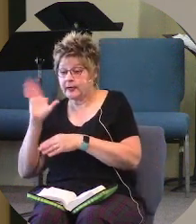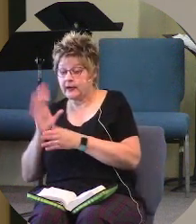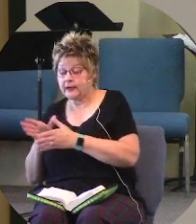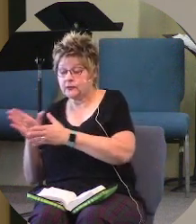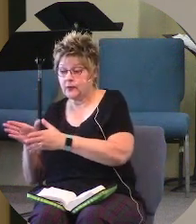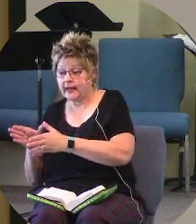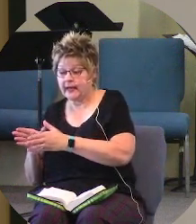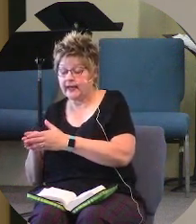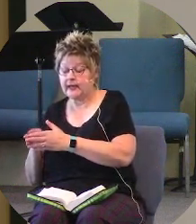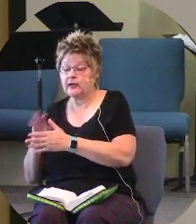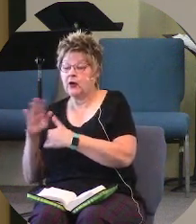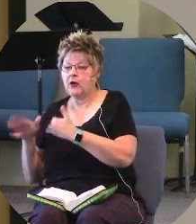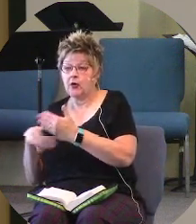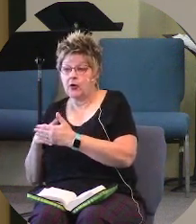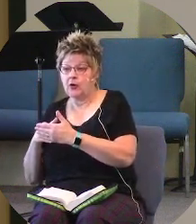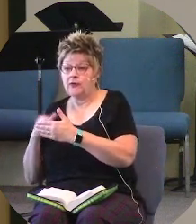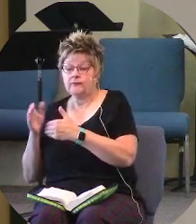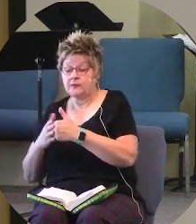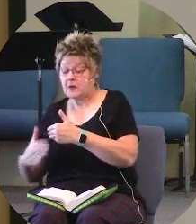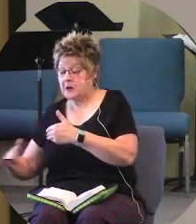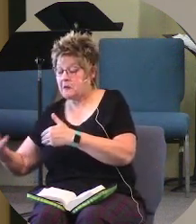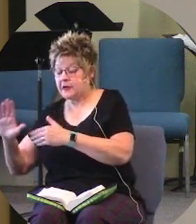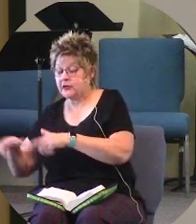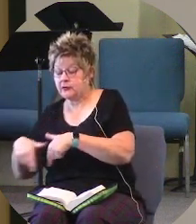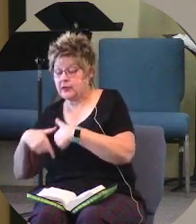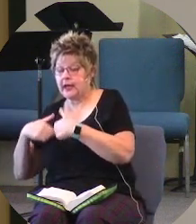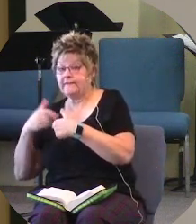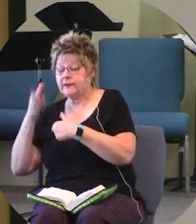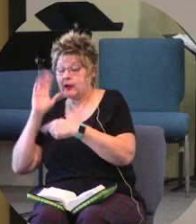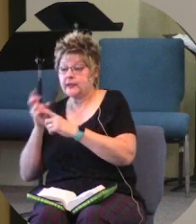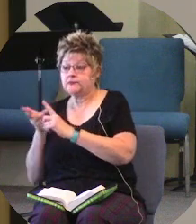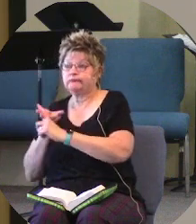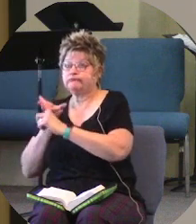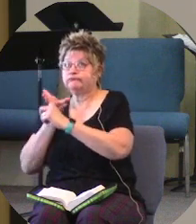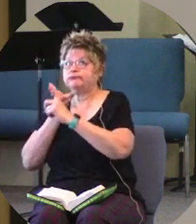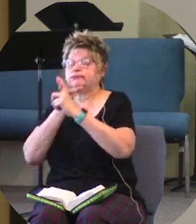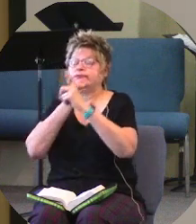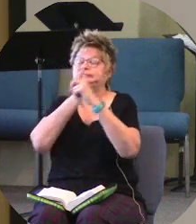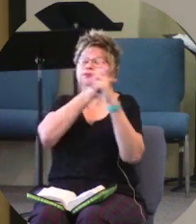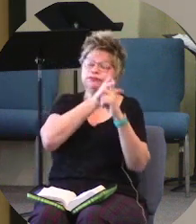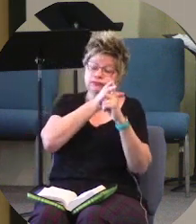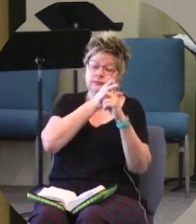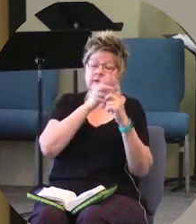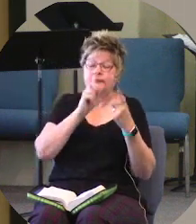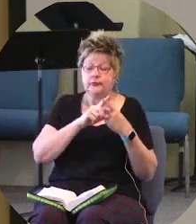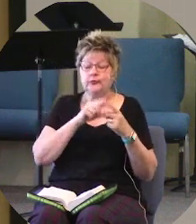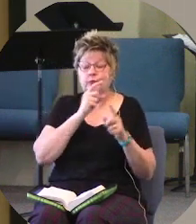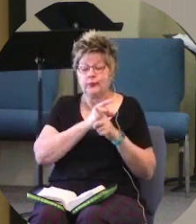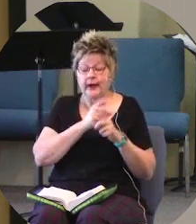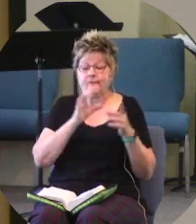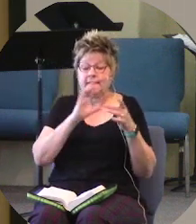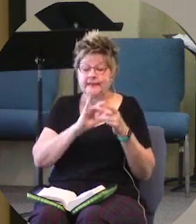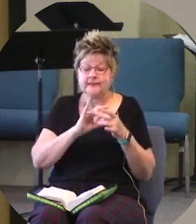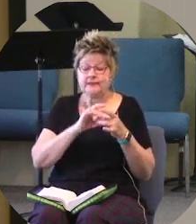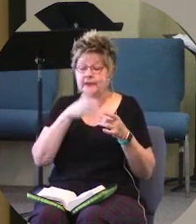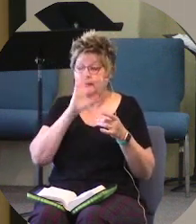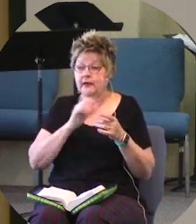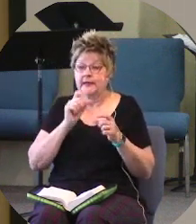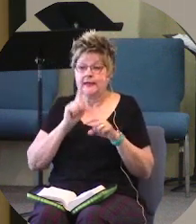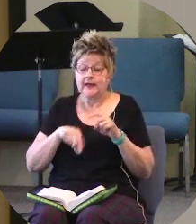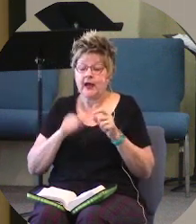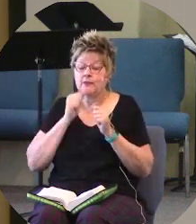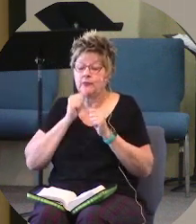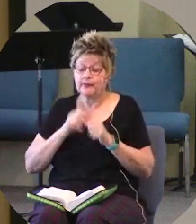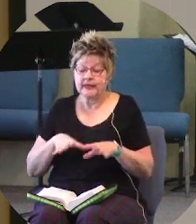life drawing you back so that you'll be in the right relationship with him so he can bless you. Because God cannot bless sin.